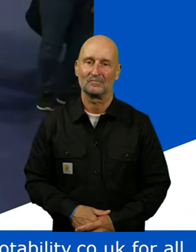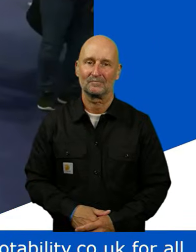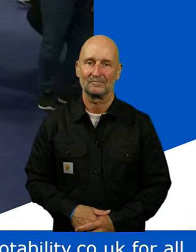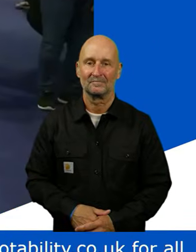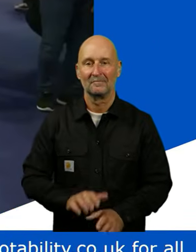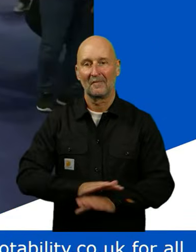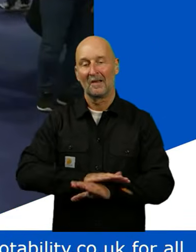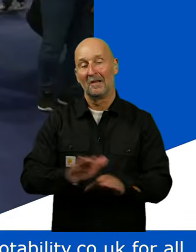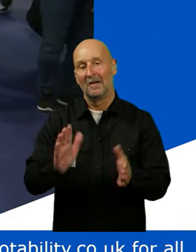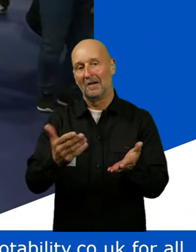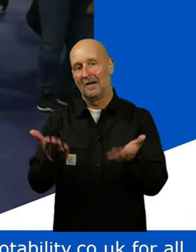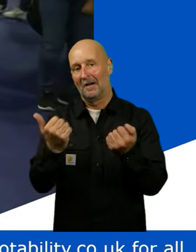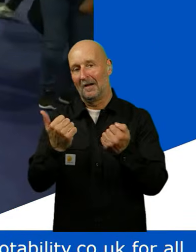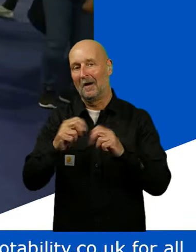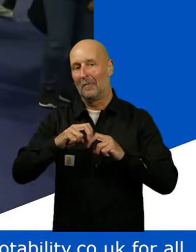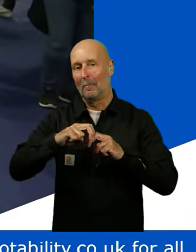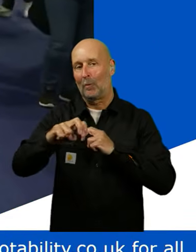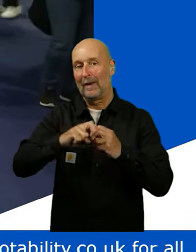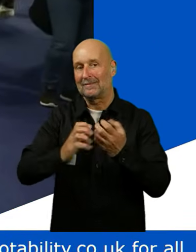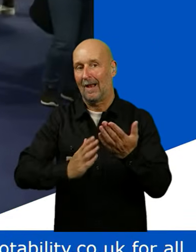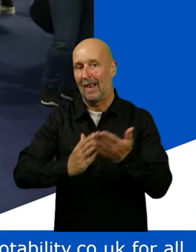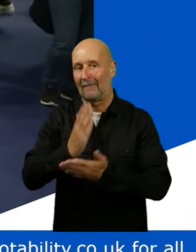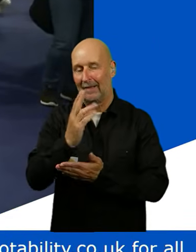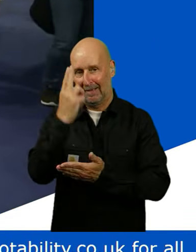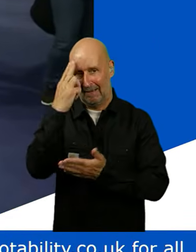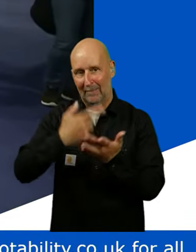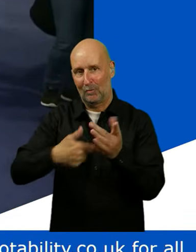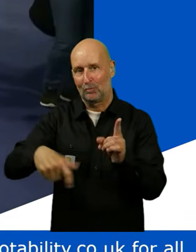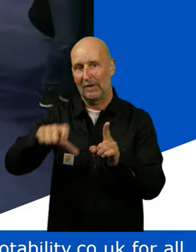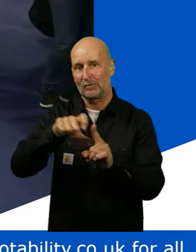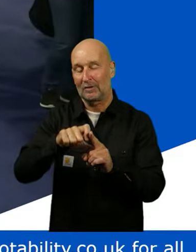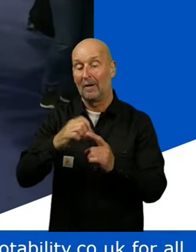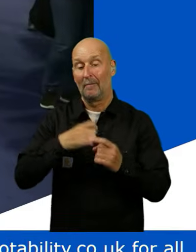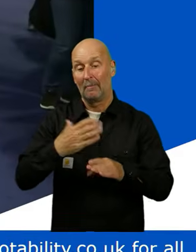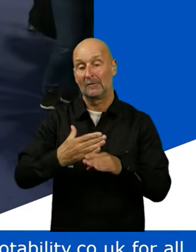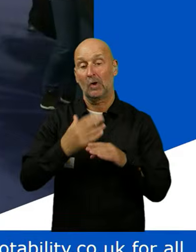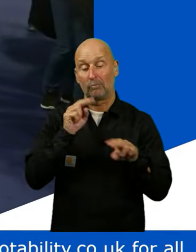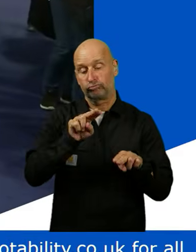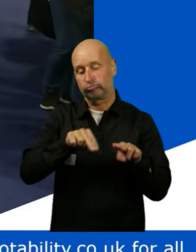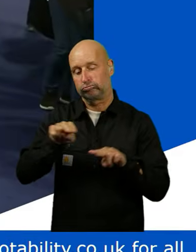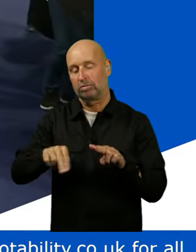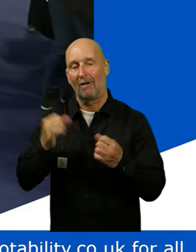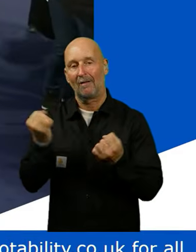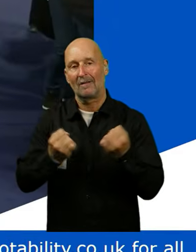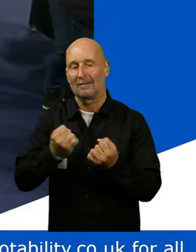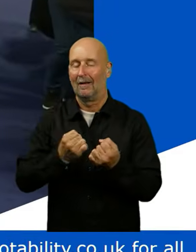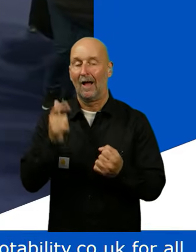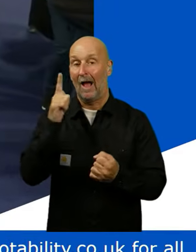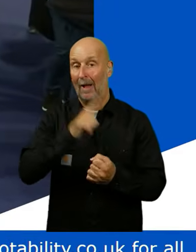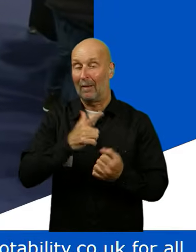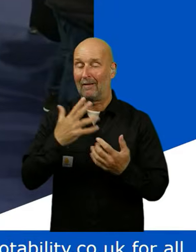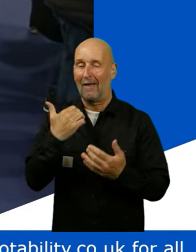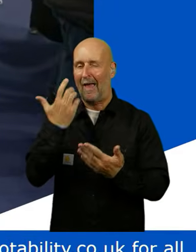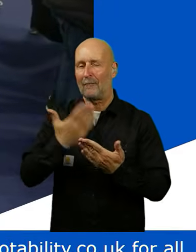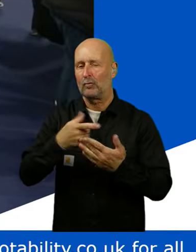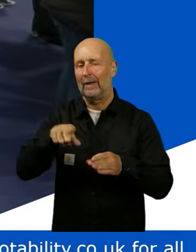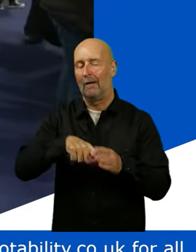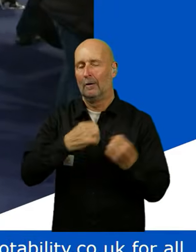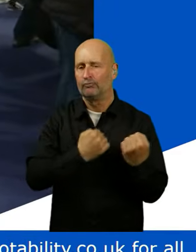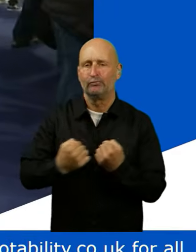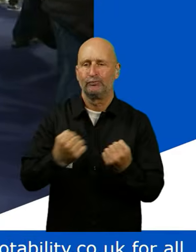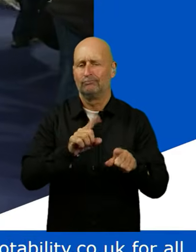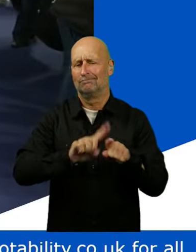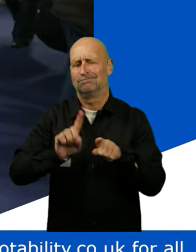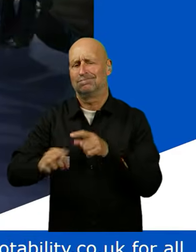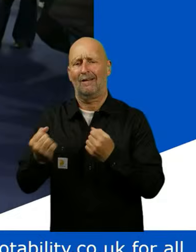Hello and welcome to Motability Scheme Live. My name's Richard, I'm a car reviewer and I'm lucky enough to drive hundreds of cars each year. And the model that